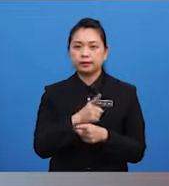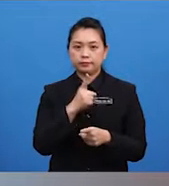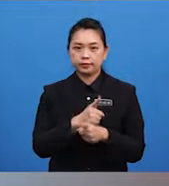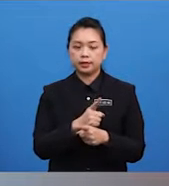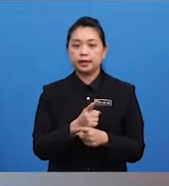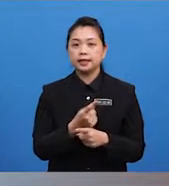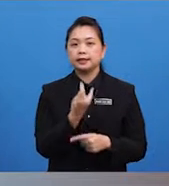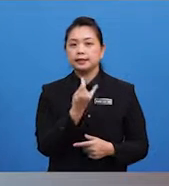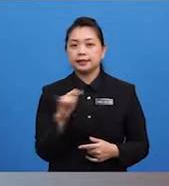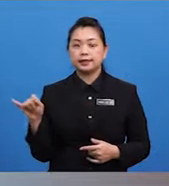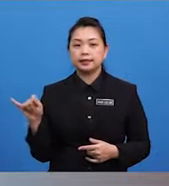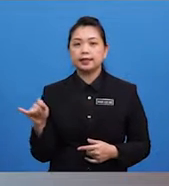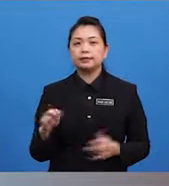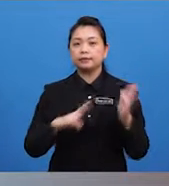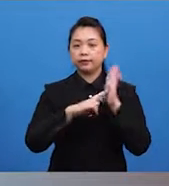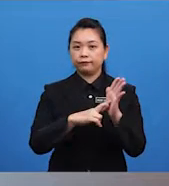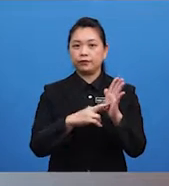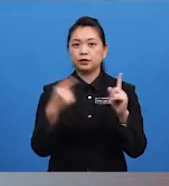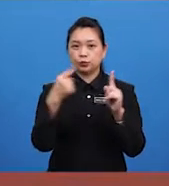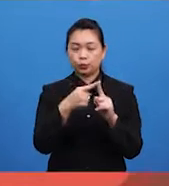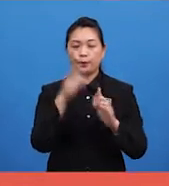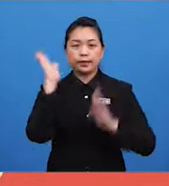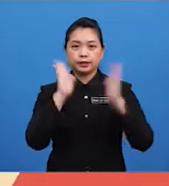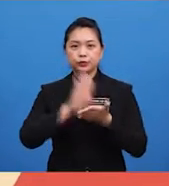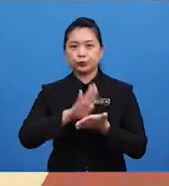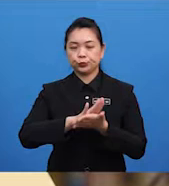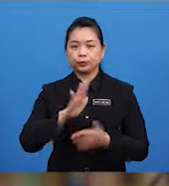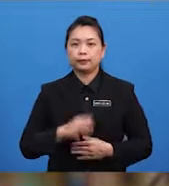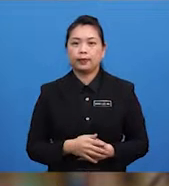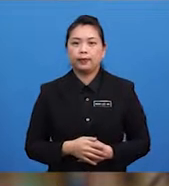They refer to Malaysian schools.